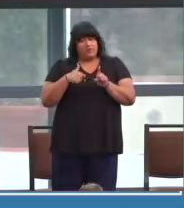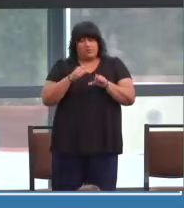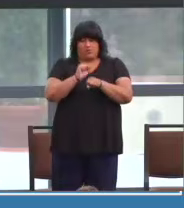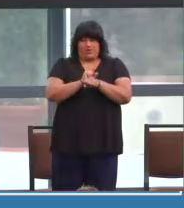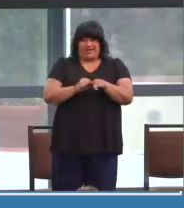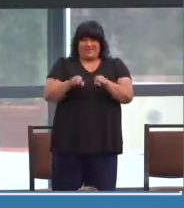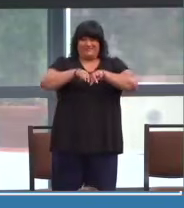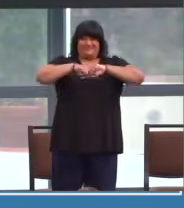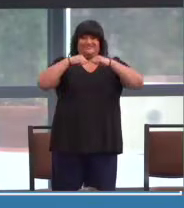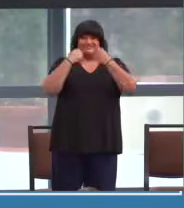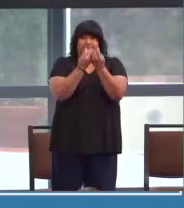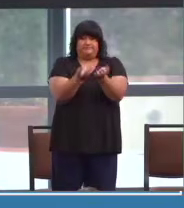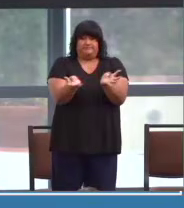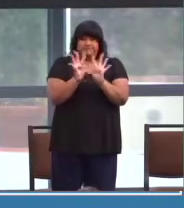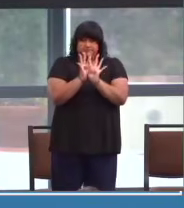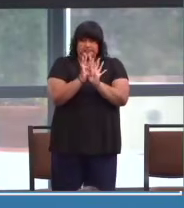outcome.